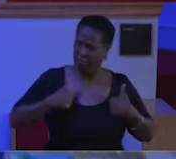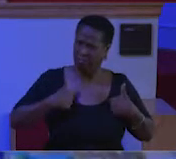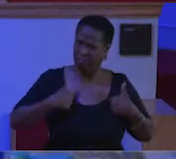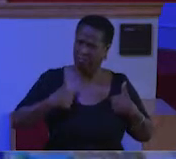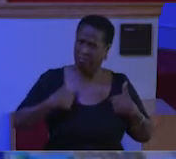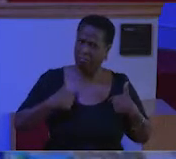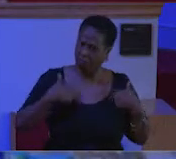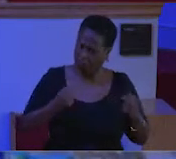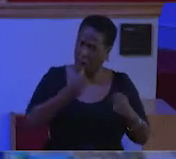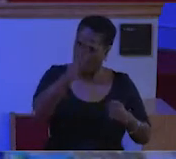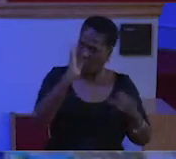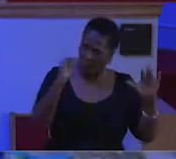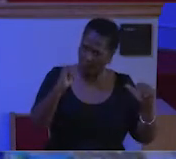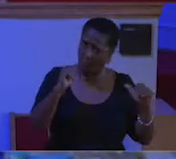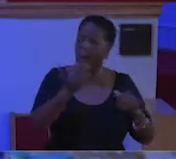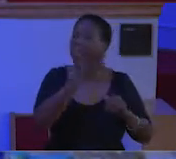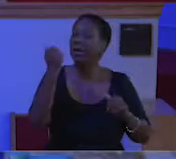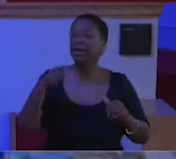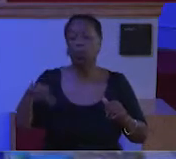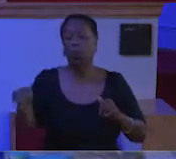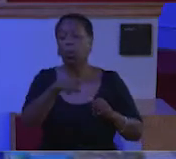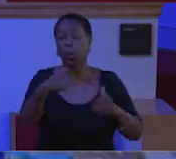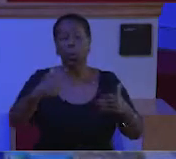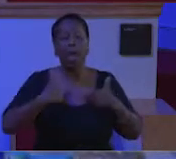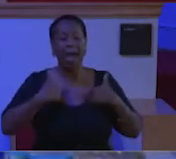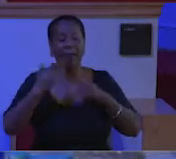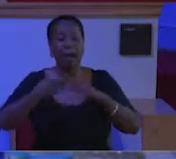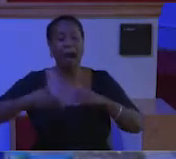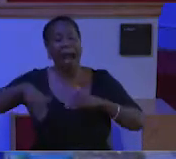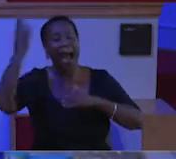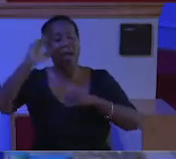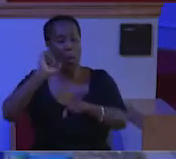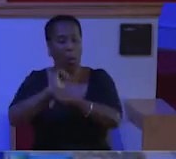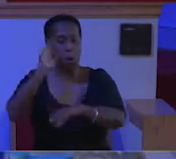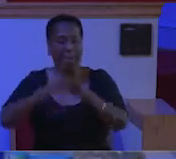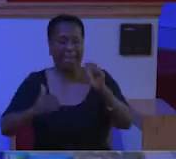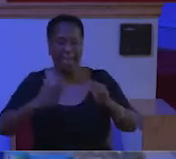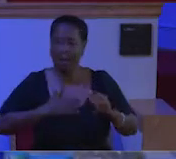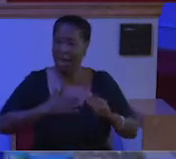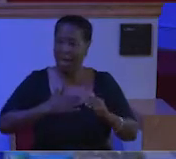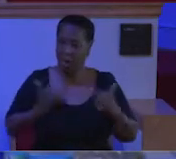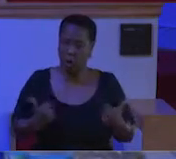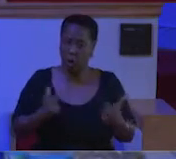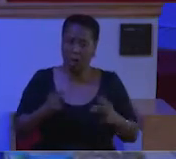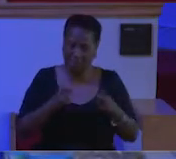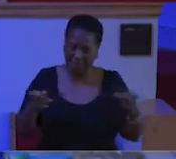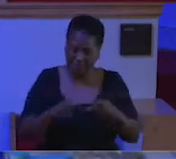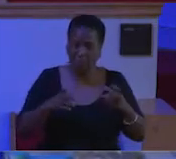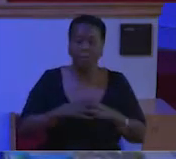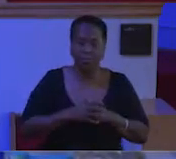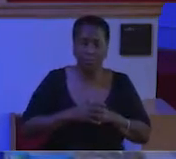is because you've got a higher work than your present position.